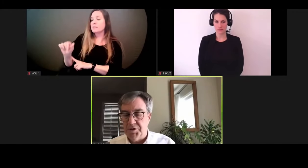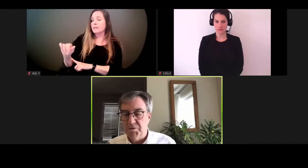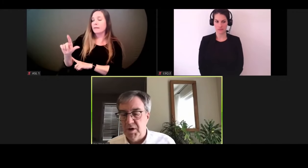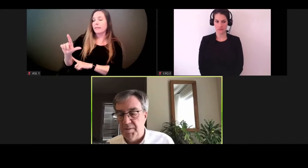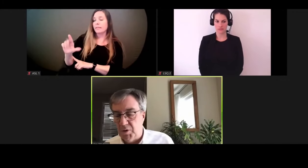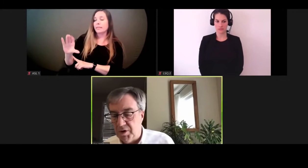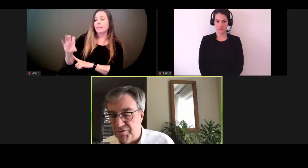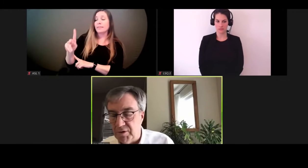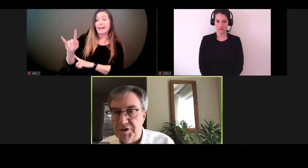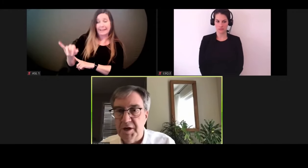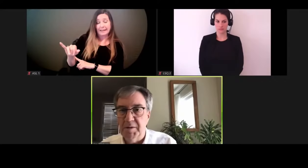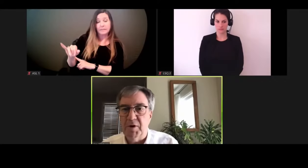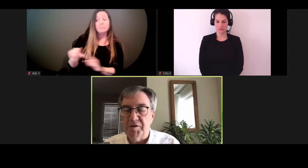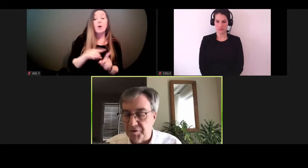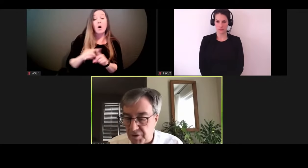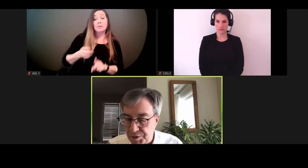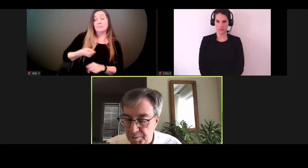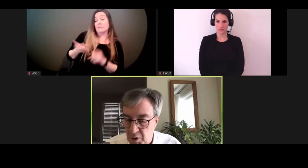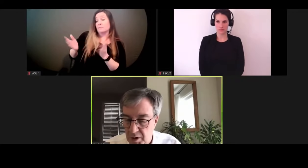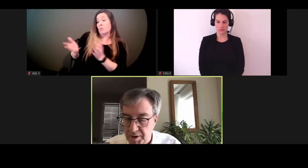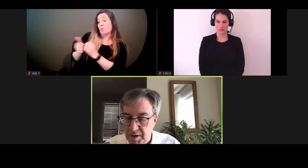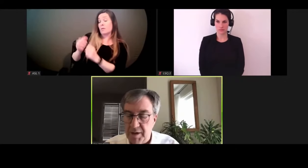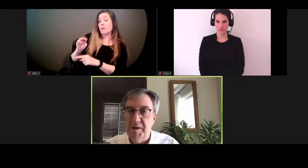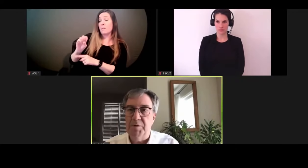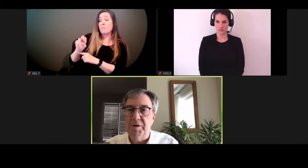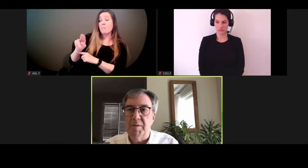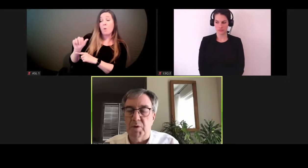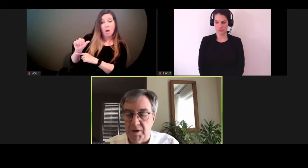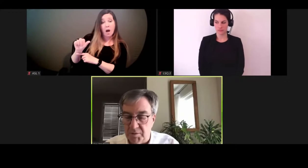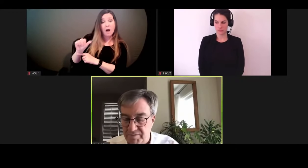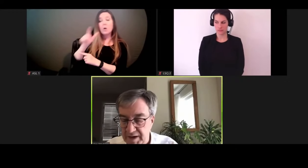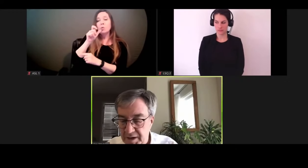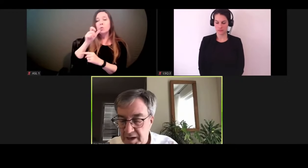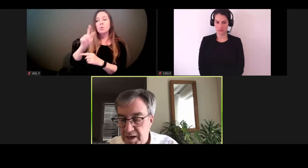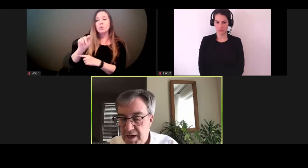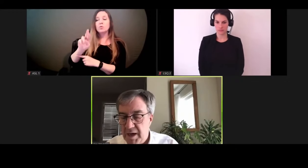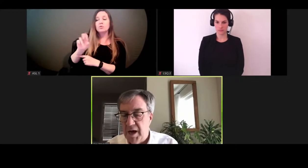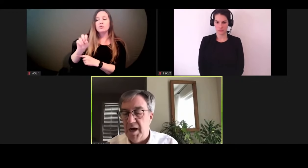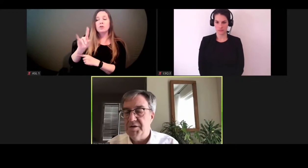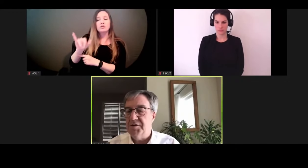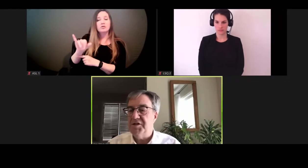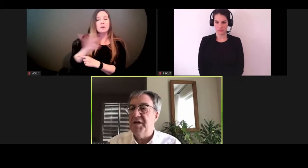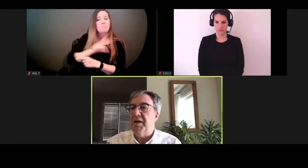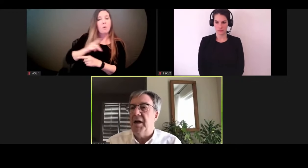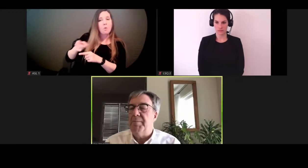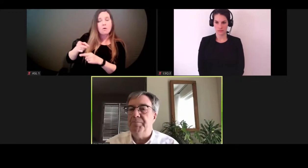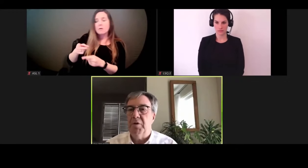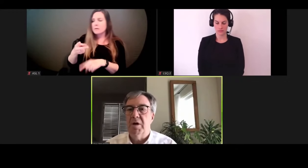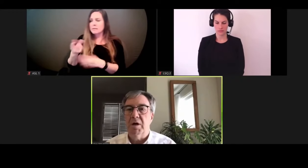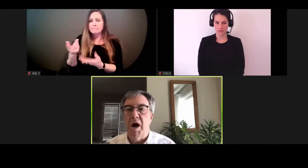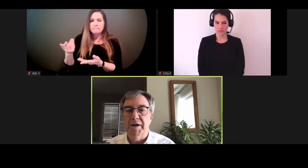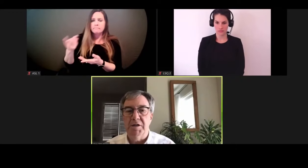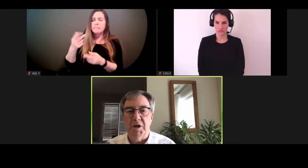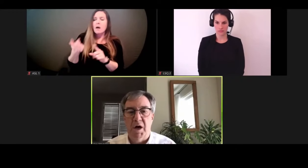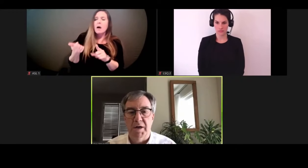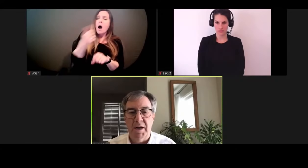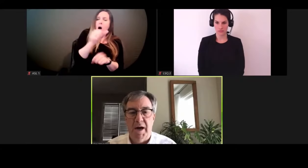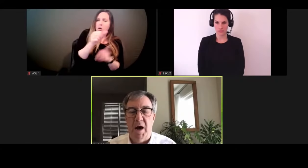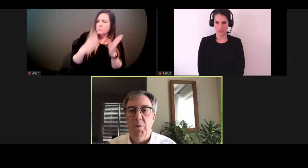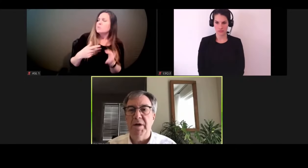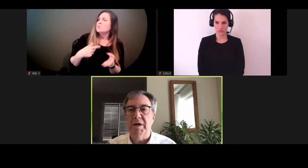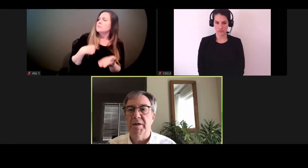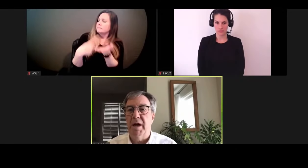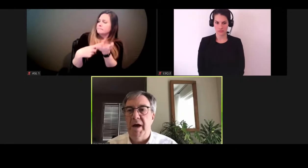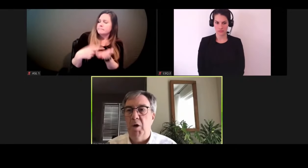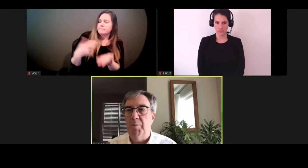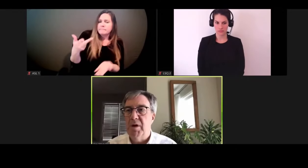spoken to Mona Fortier, the President of the Treasury Board, and Deputy pour Ottawa Vanier, to seek guidance on how